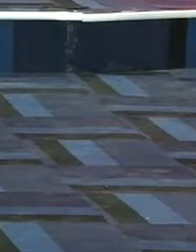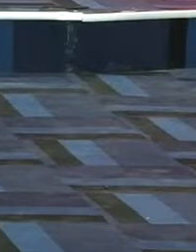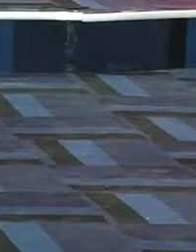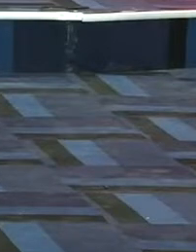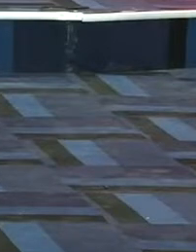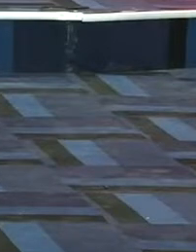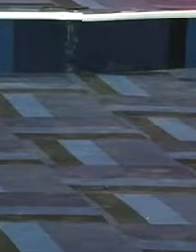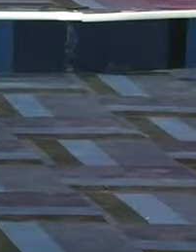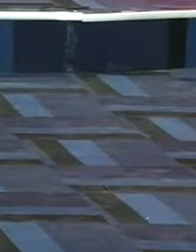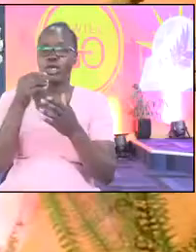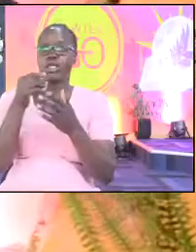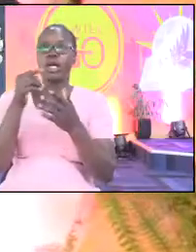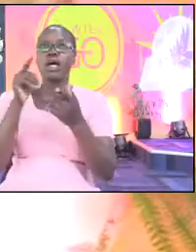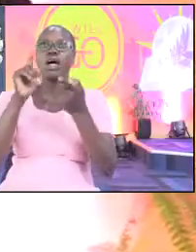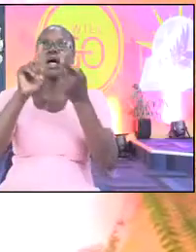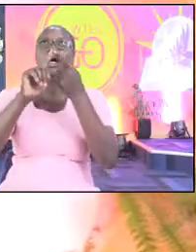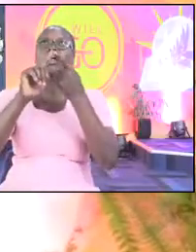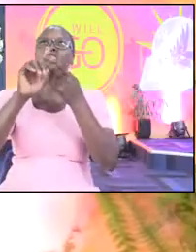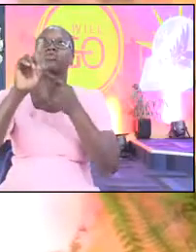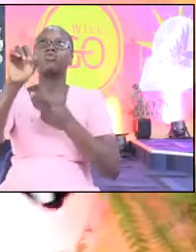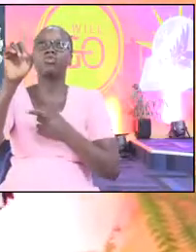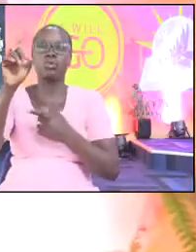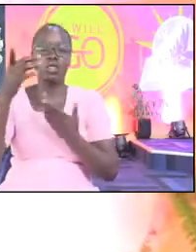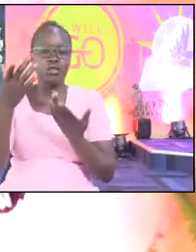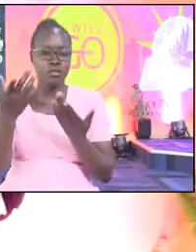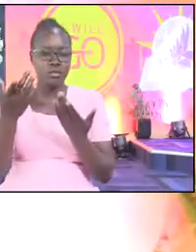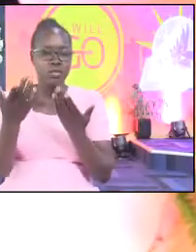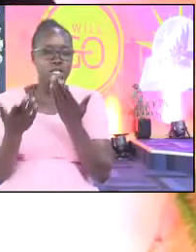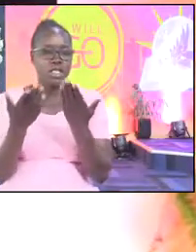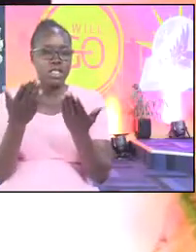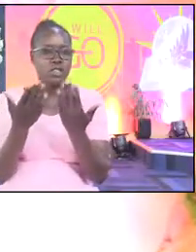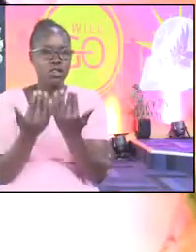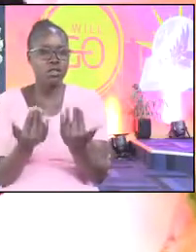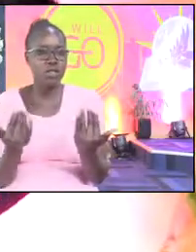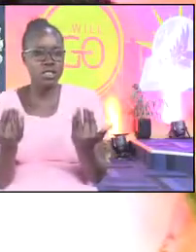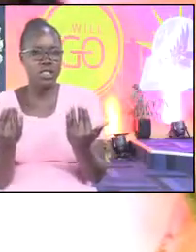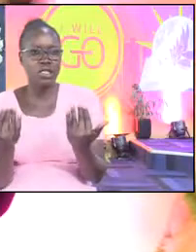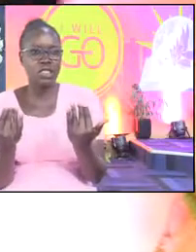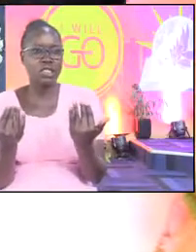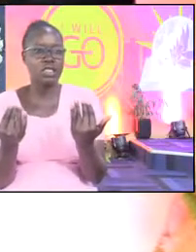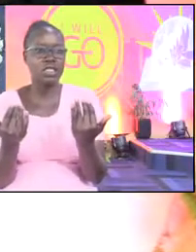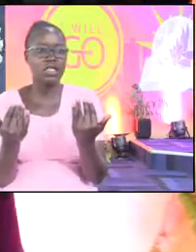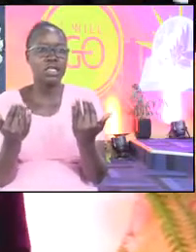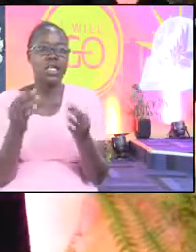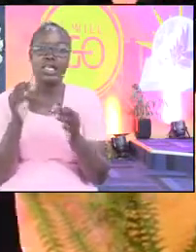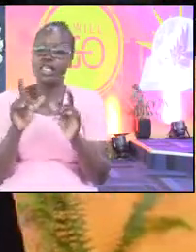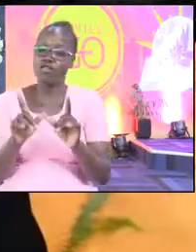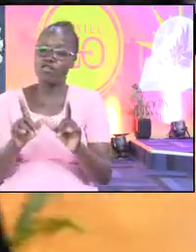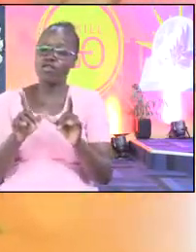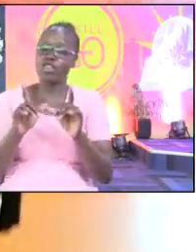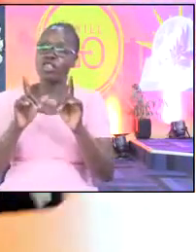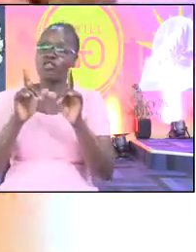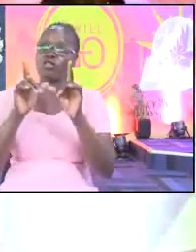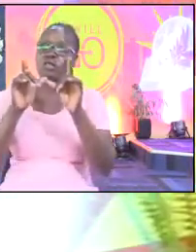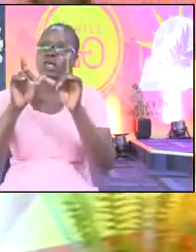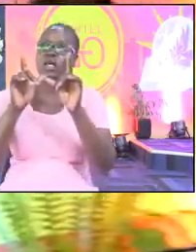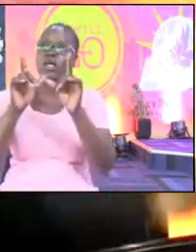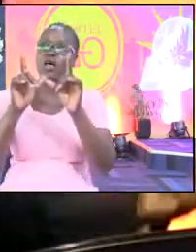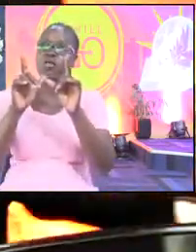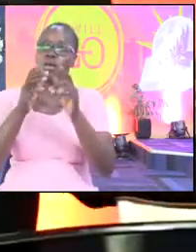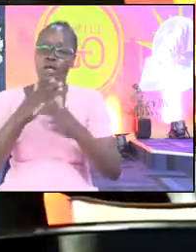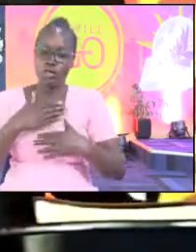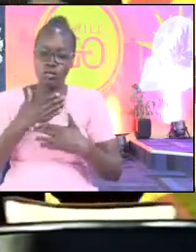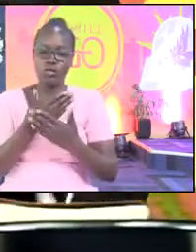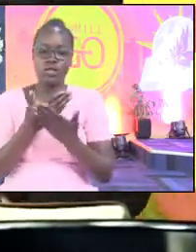all persons. Don't leave out the children. God says, if you lift me up, I'll draw all men and women